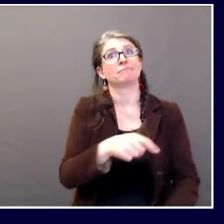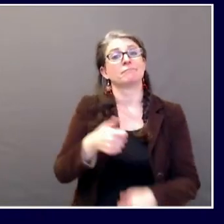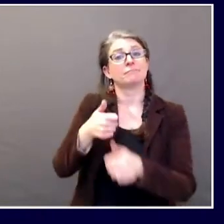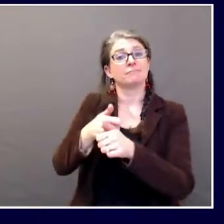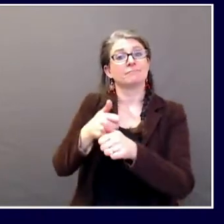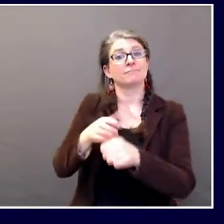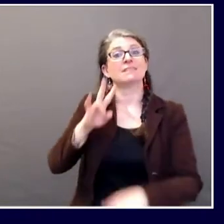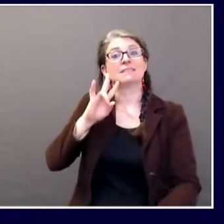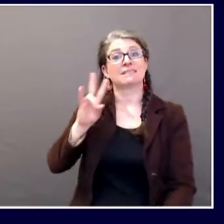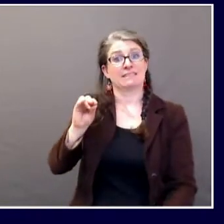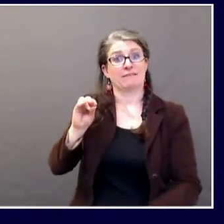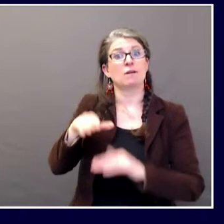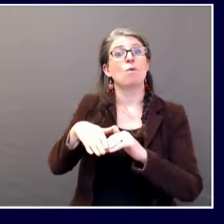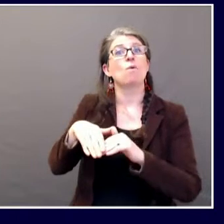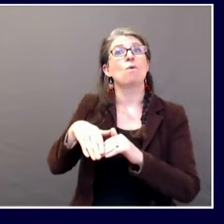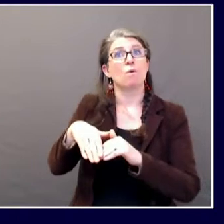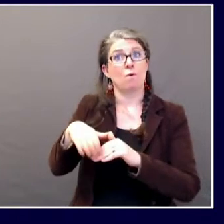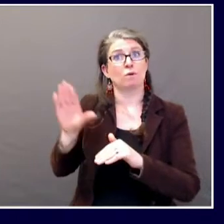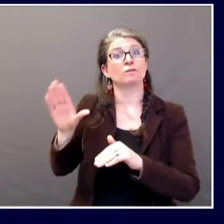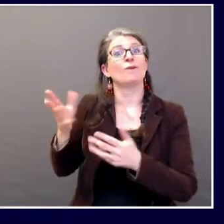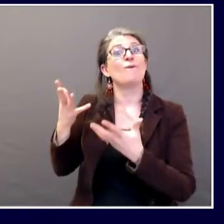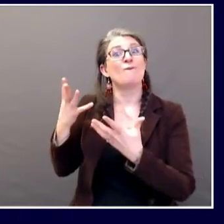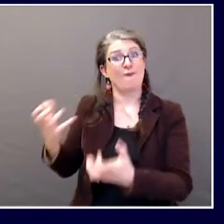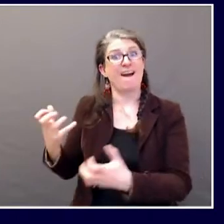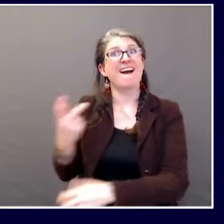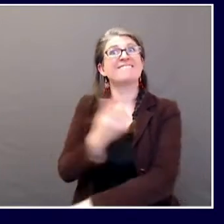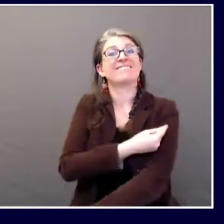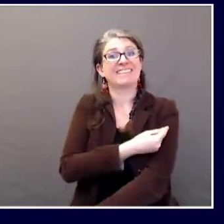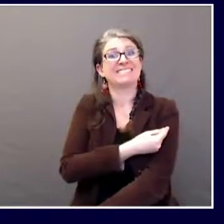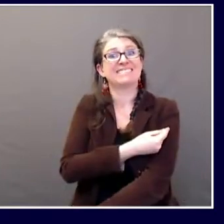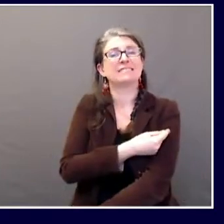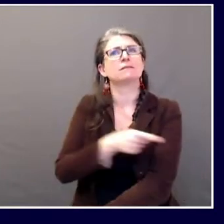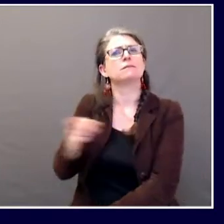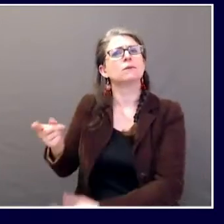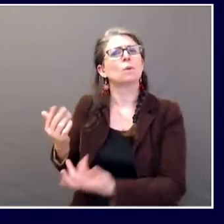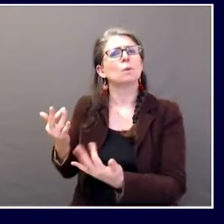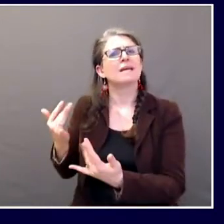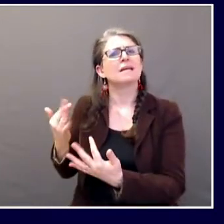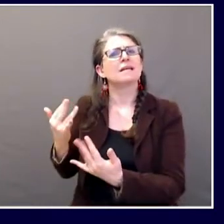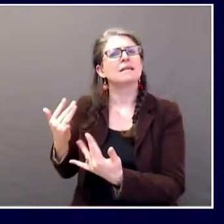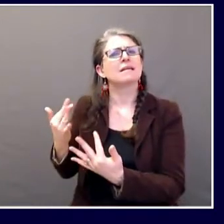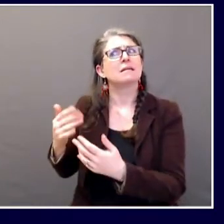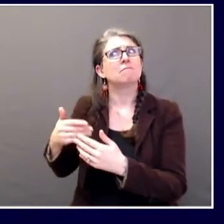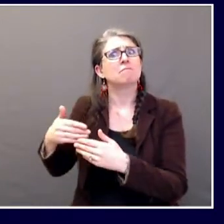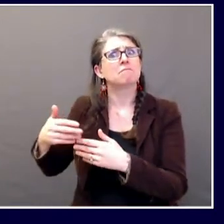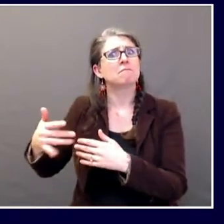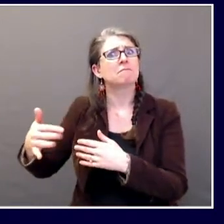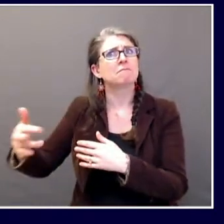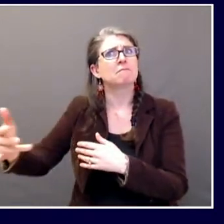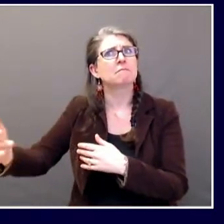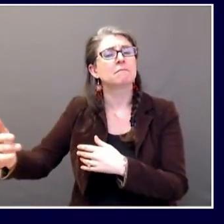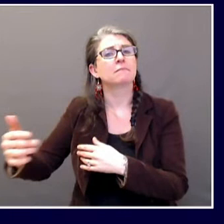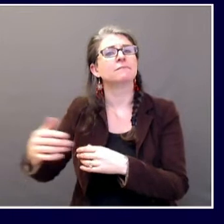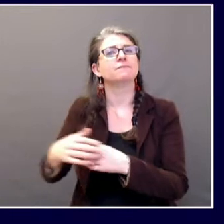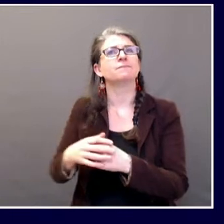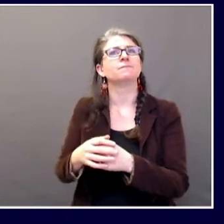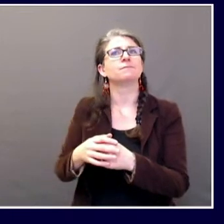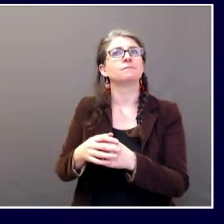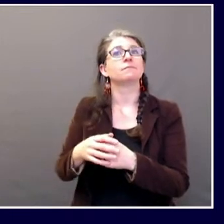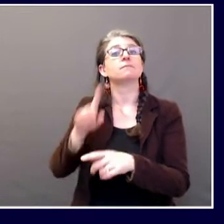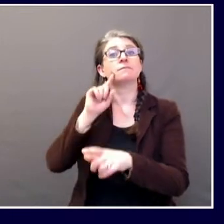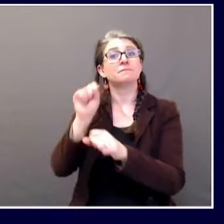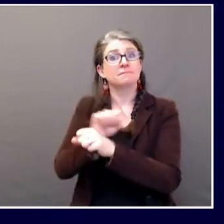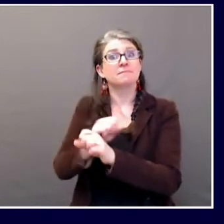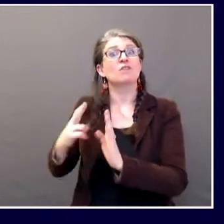have to wait for that appointment. This reader was talking about registering for the vaccine but not receiving a call back yet, and they were hearing